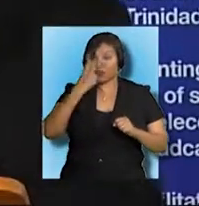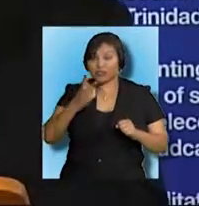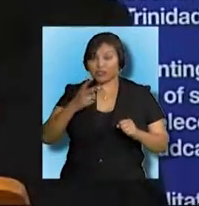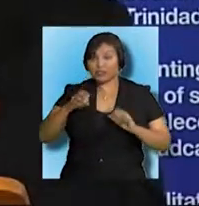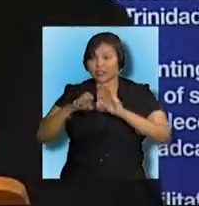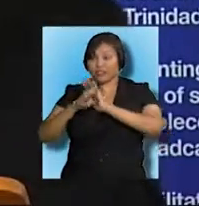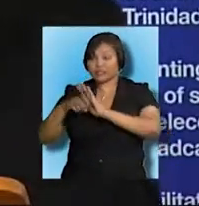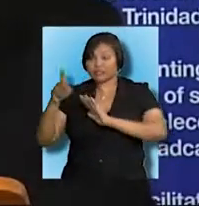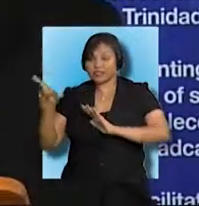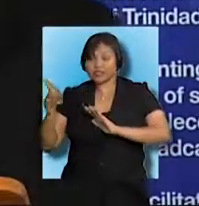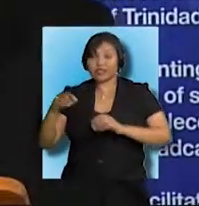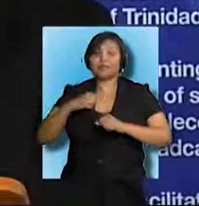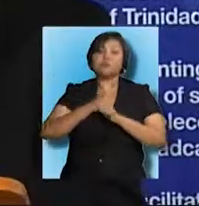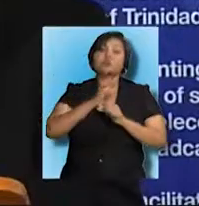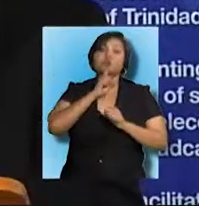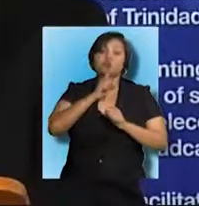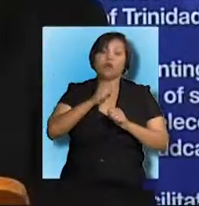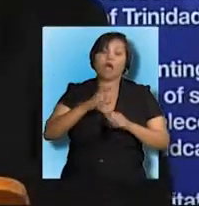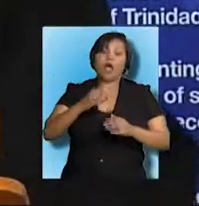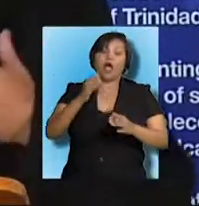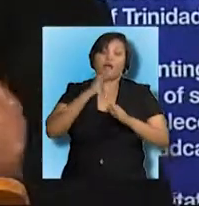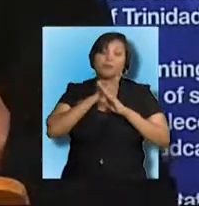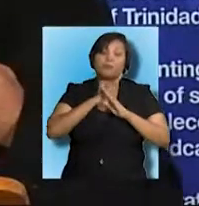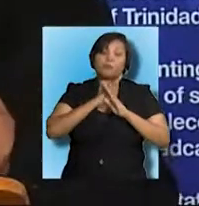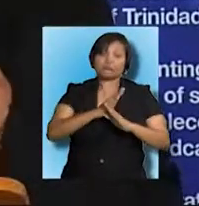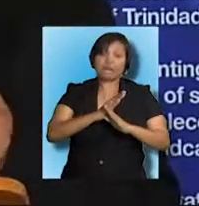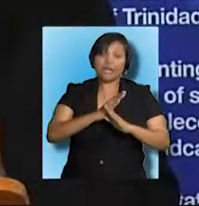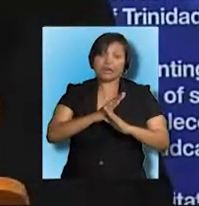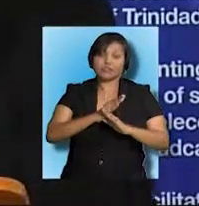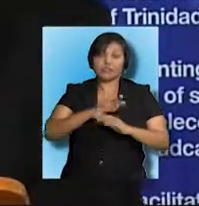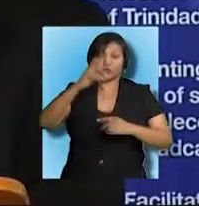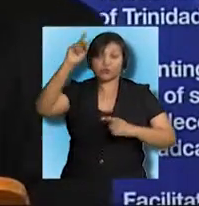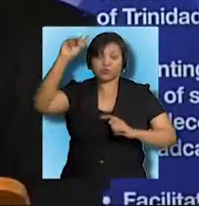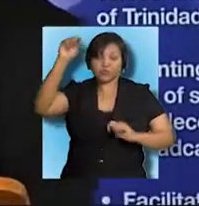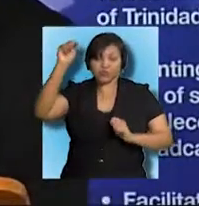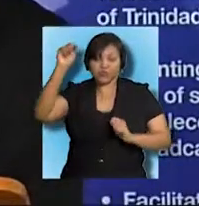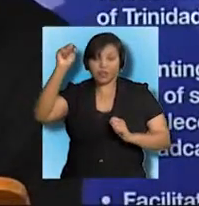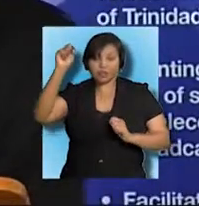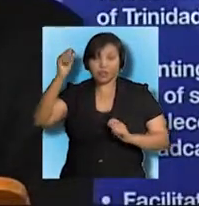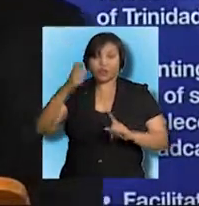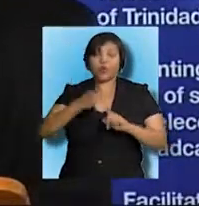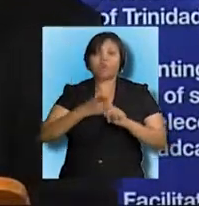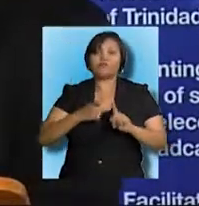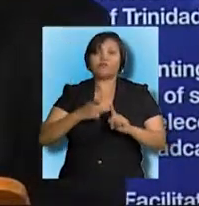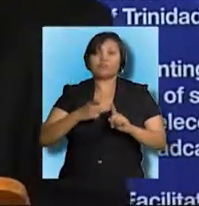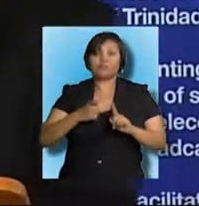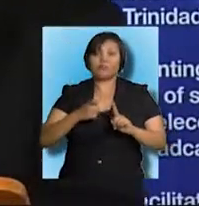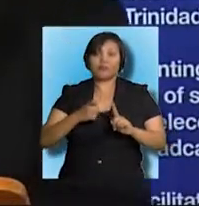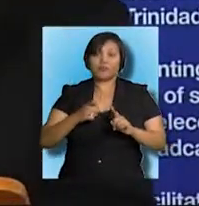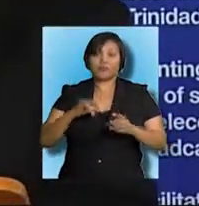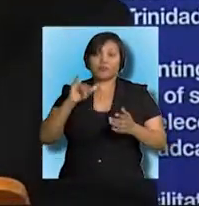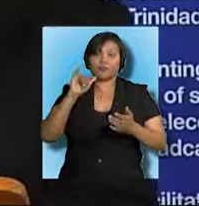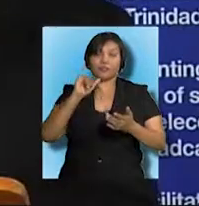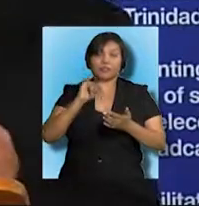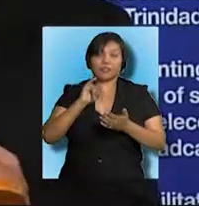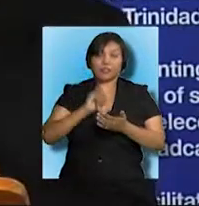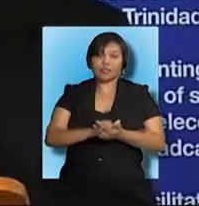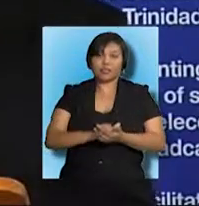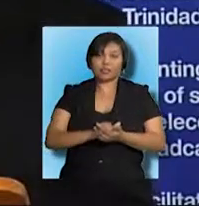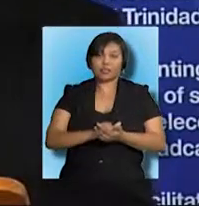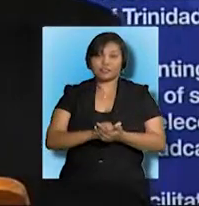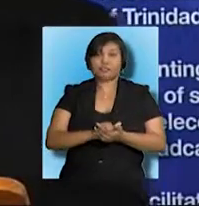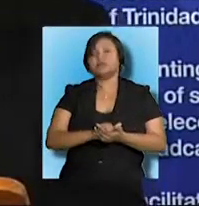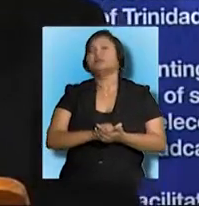broadcasting. Those players are political guerrillas, if you will, and it's very, very problematical, and it's